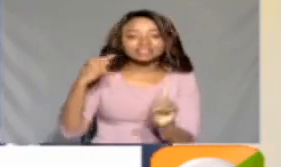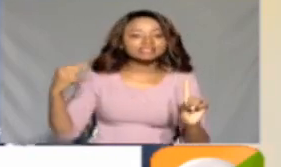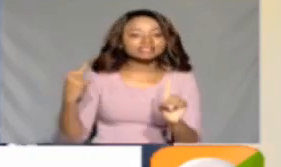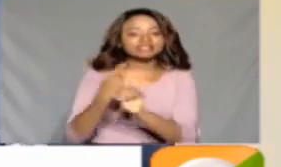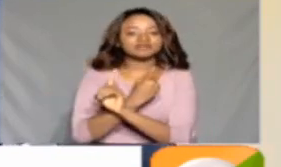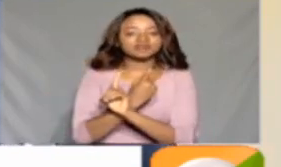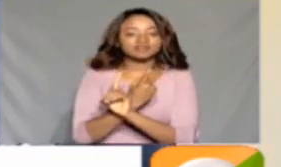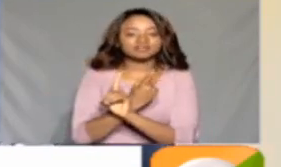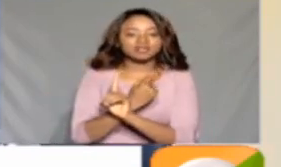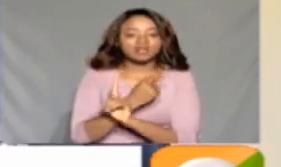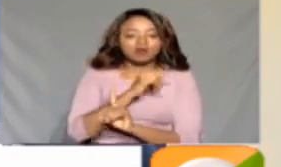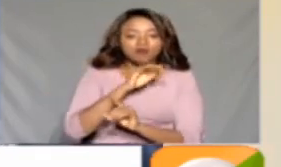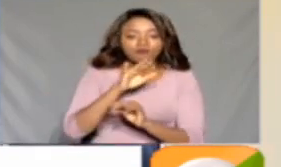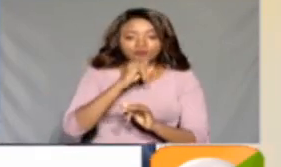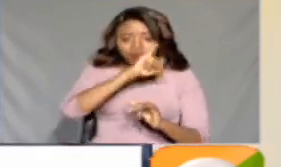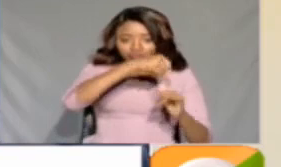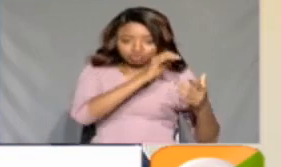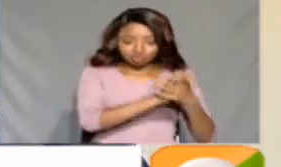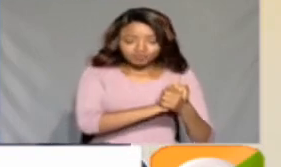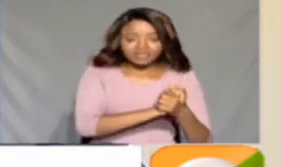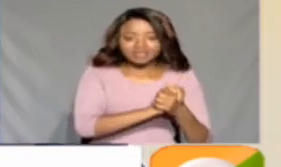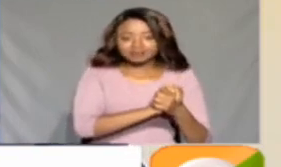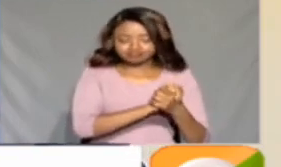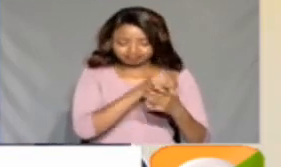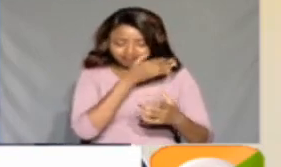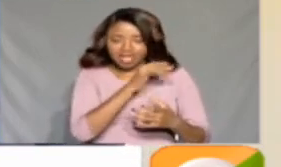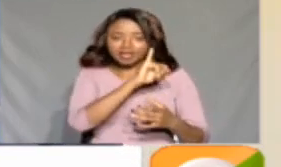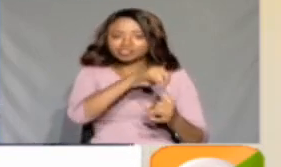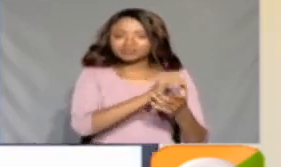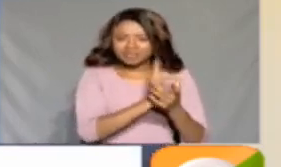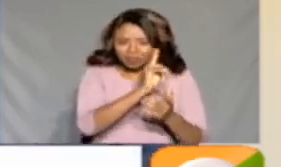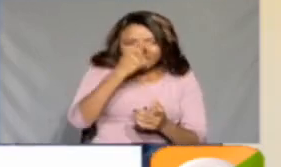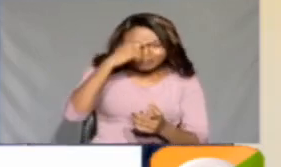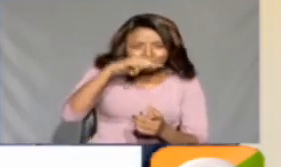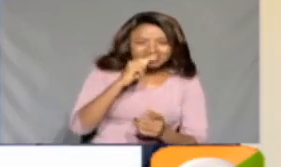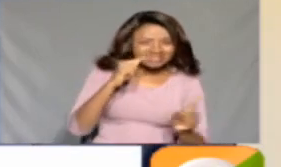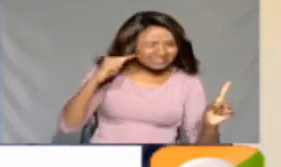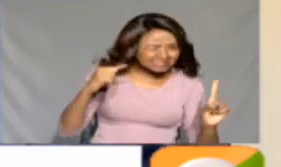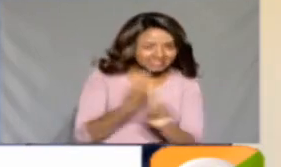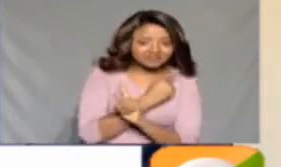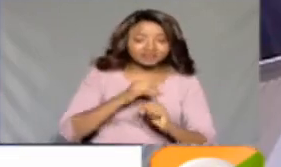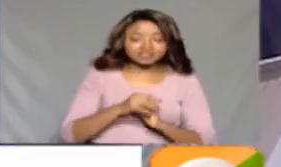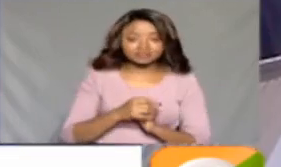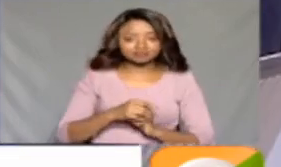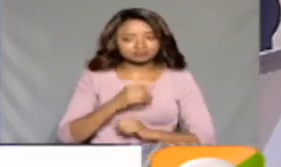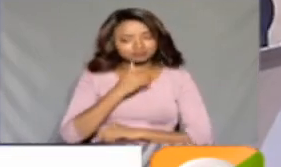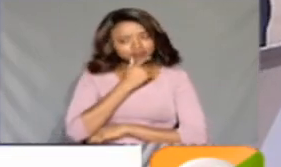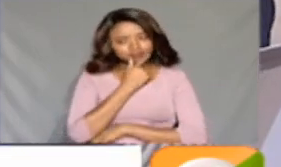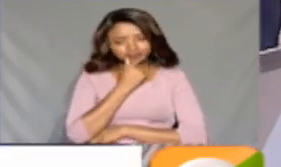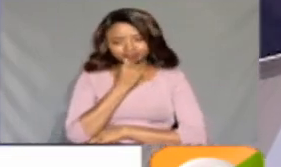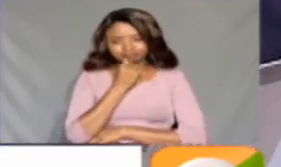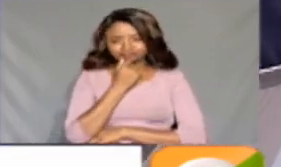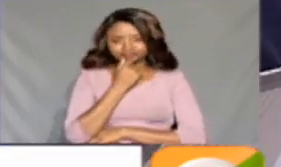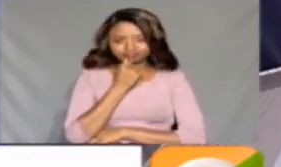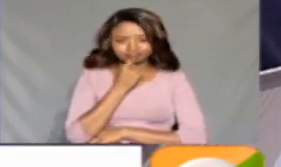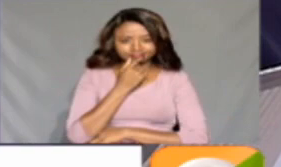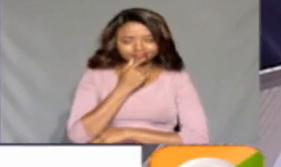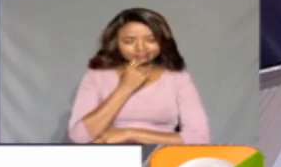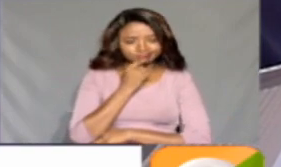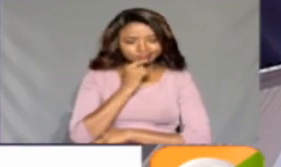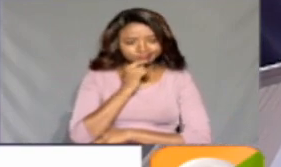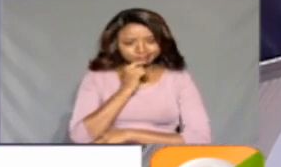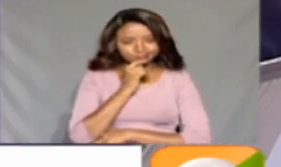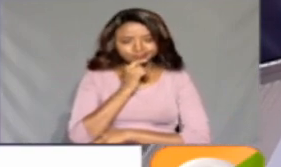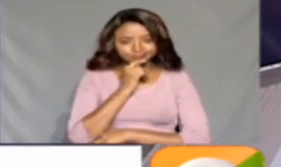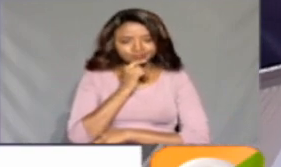differentiates Jubilee from Wiper, from ODM, or from ANC? You don't think there's any? No. Can you give me one?